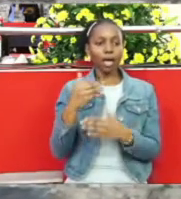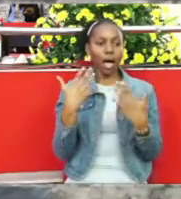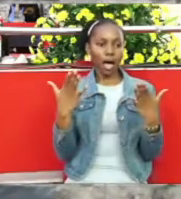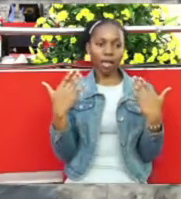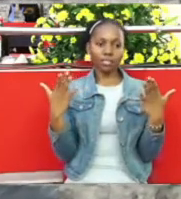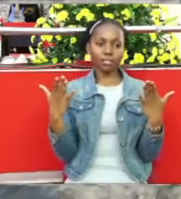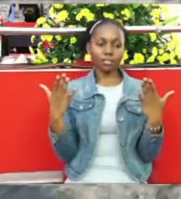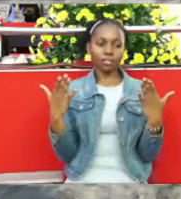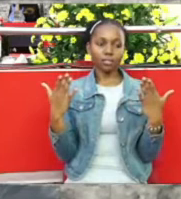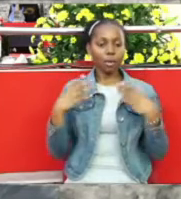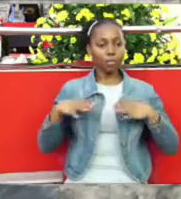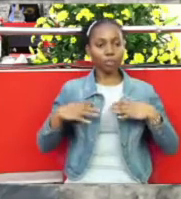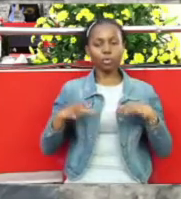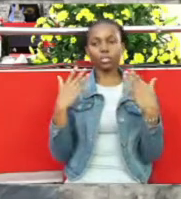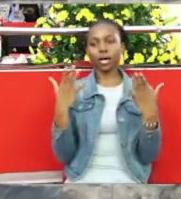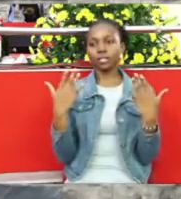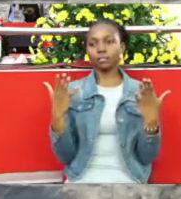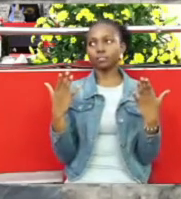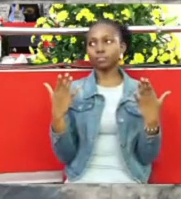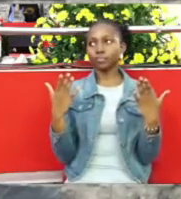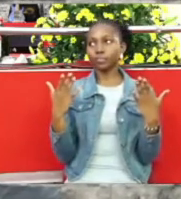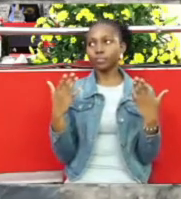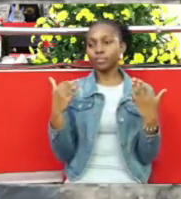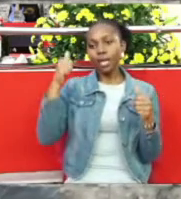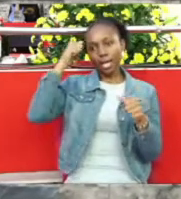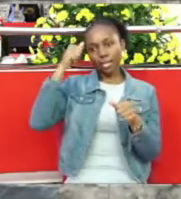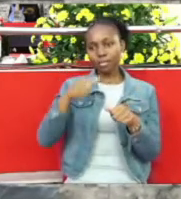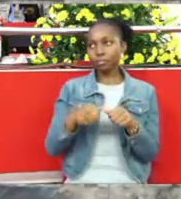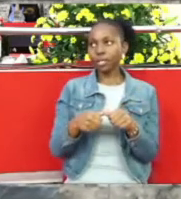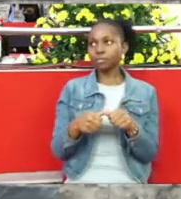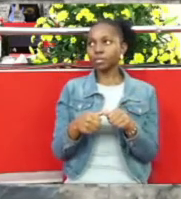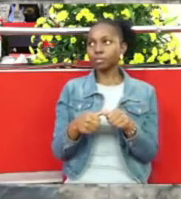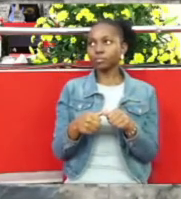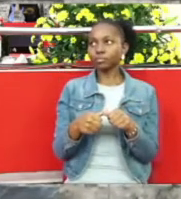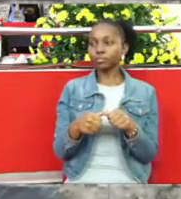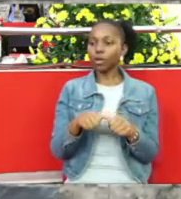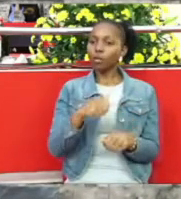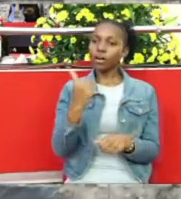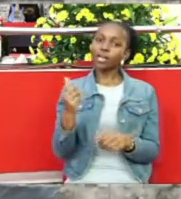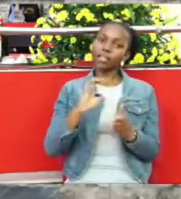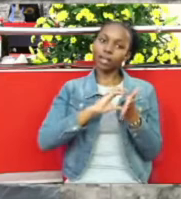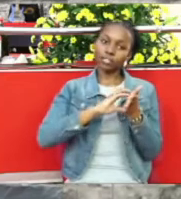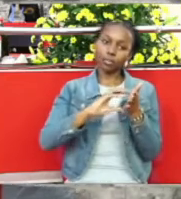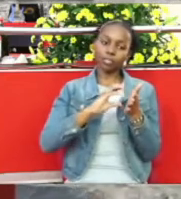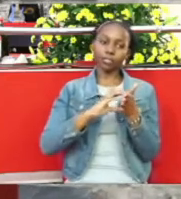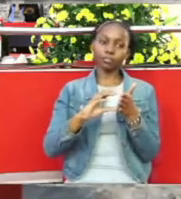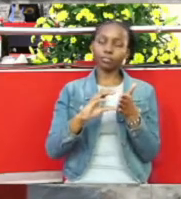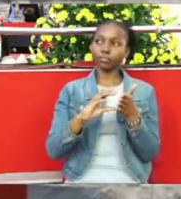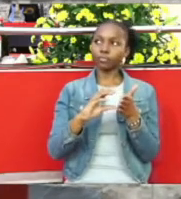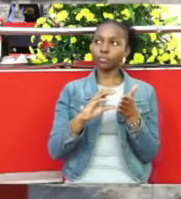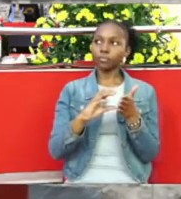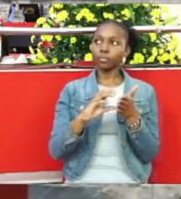ya binadamu. And that reminds me of another scripture that we are going to read shortly. Na nikumbusha andiko lingine ambalo tutasoma kwa muda